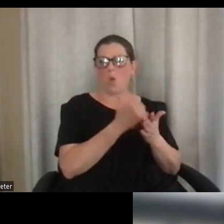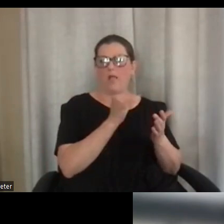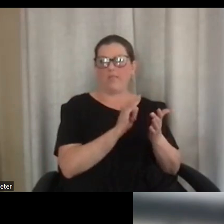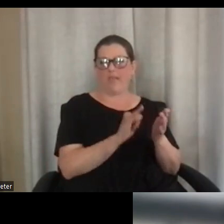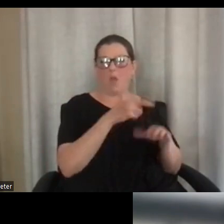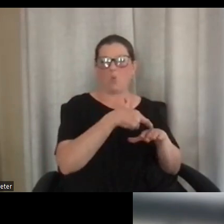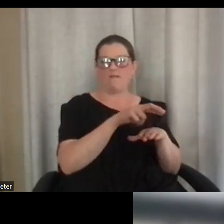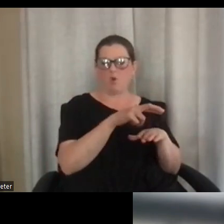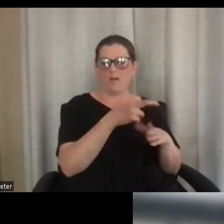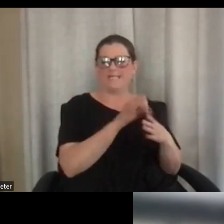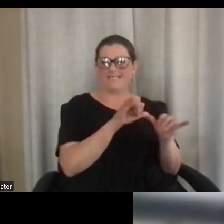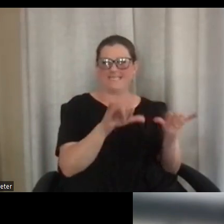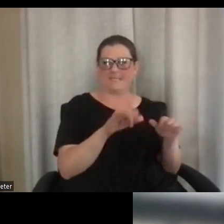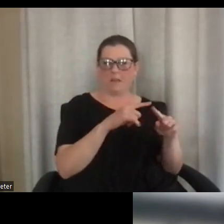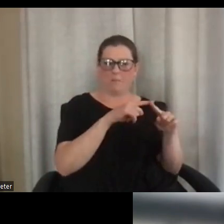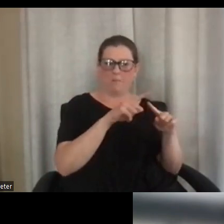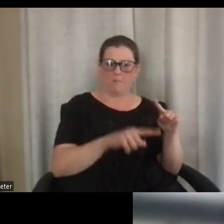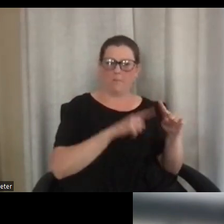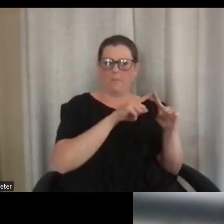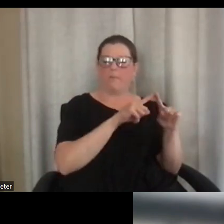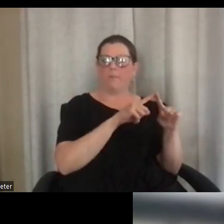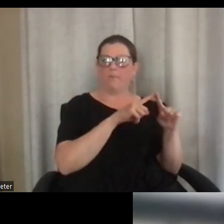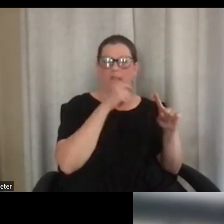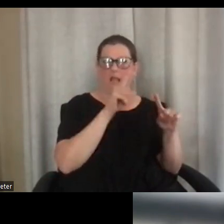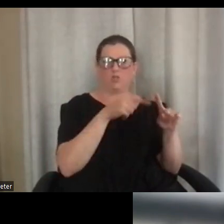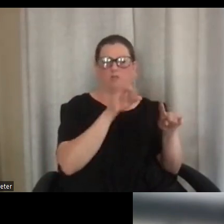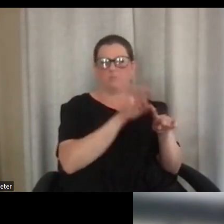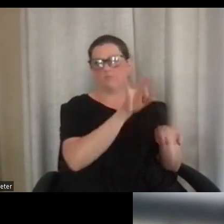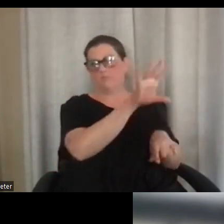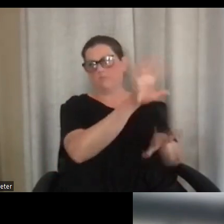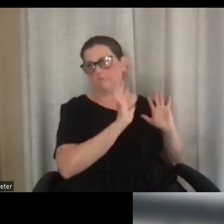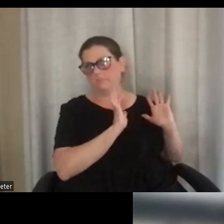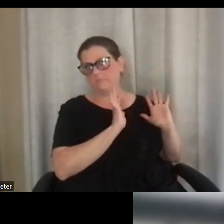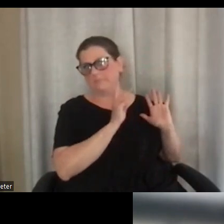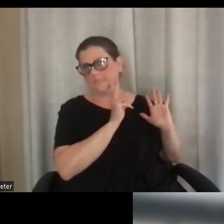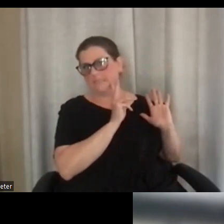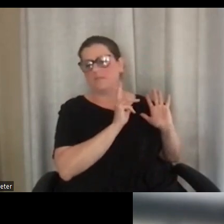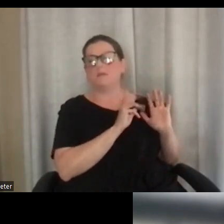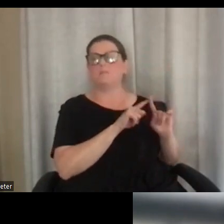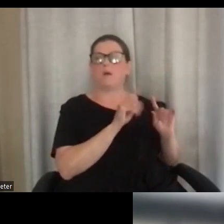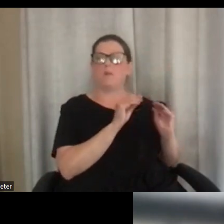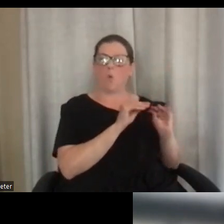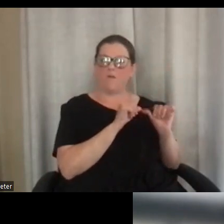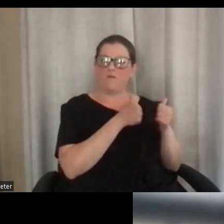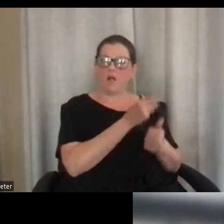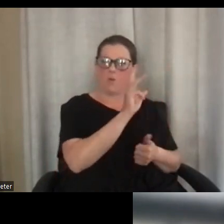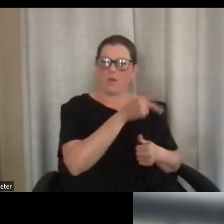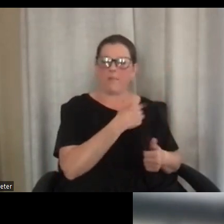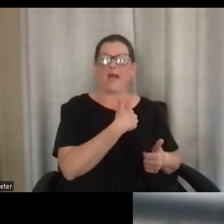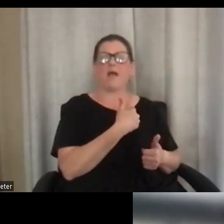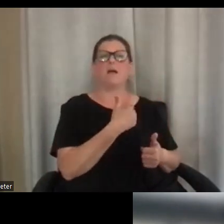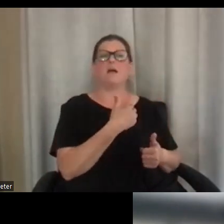referral system, especially when I was talking about our trauma informed referral networks. All of that goes